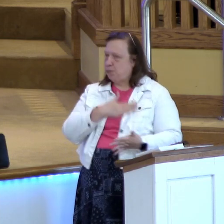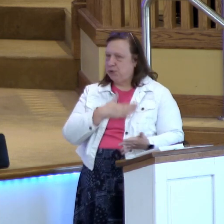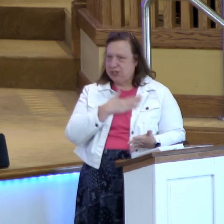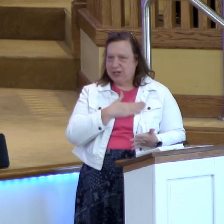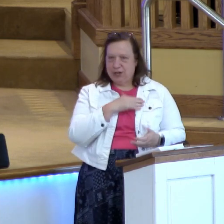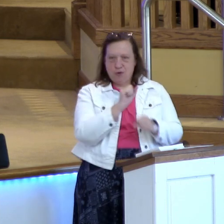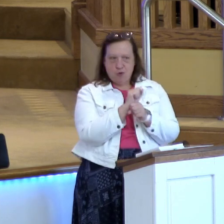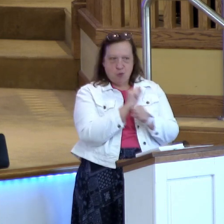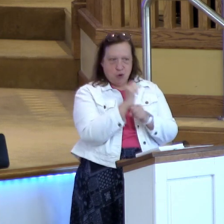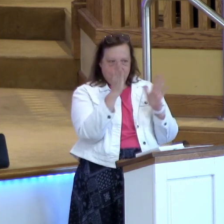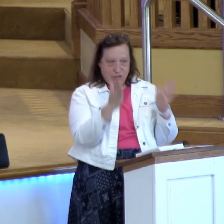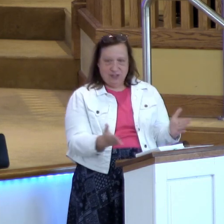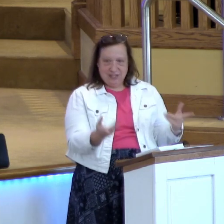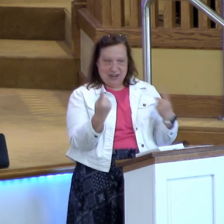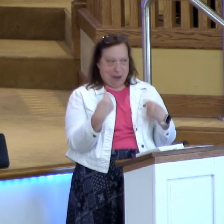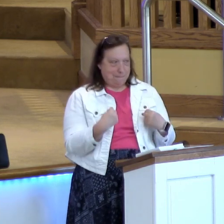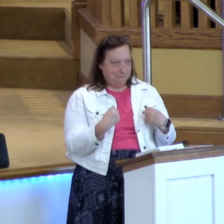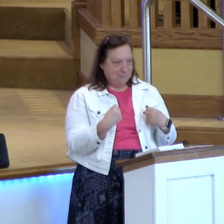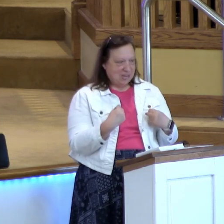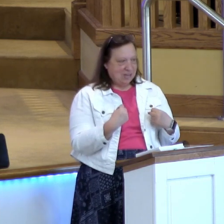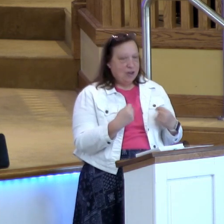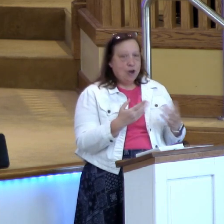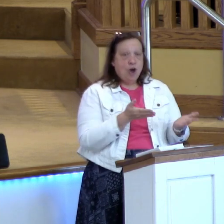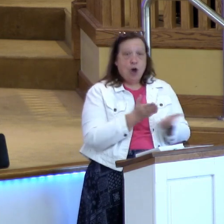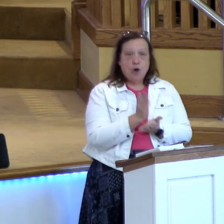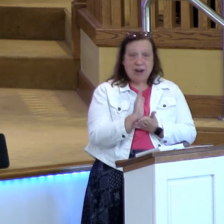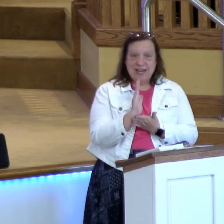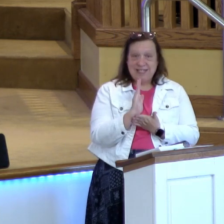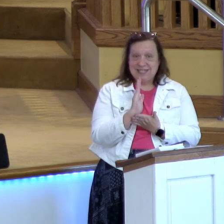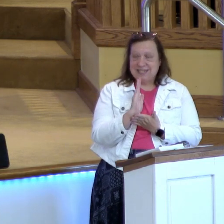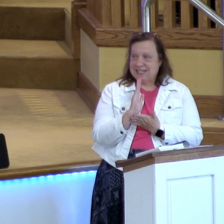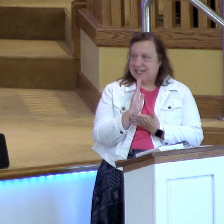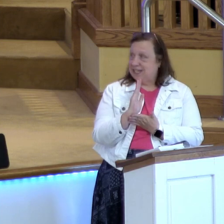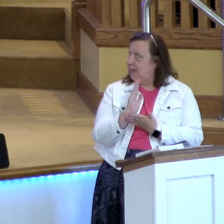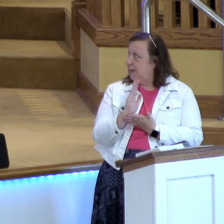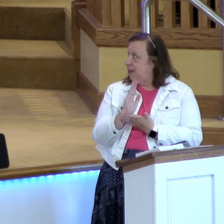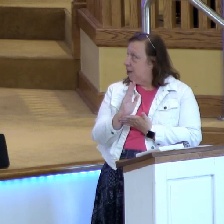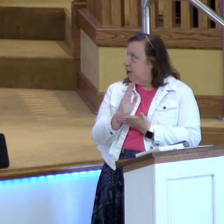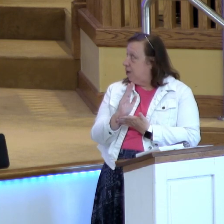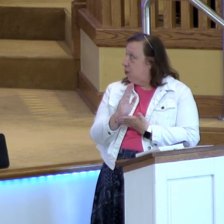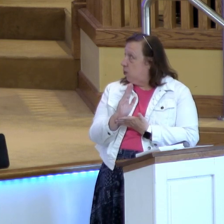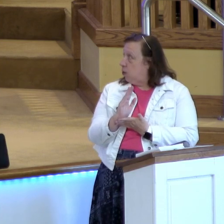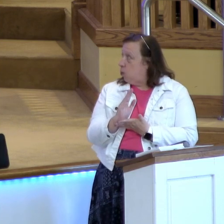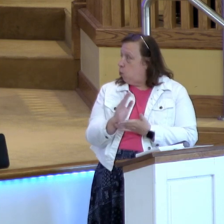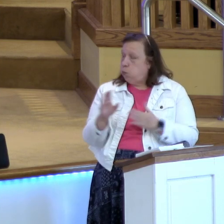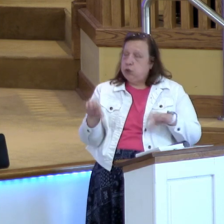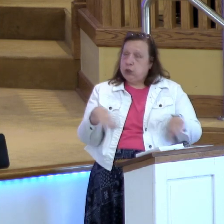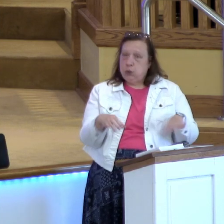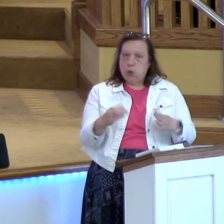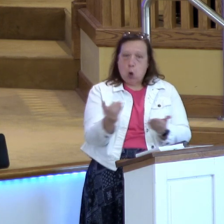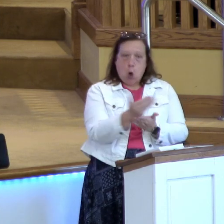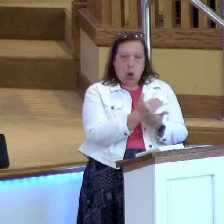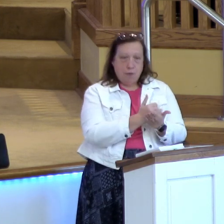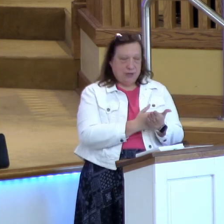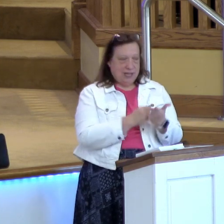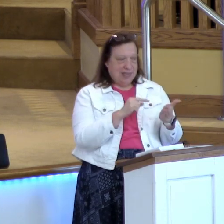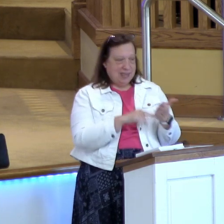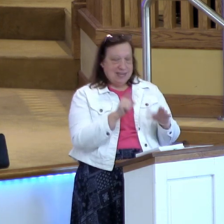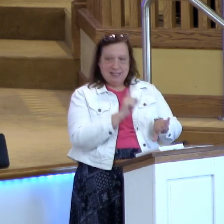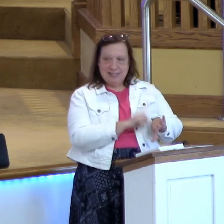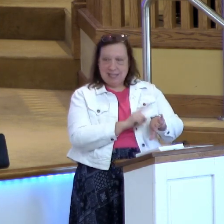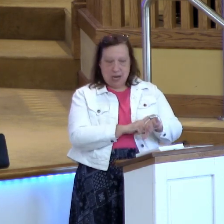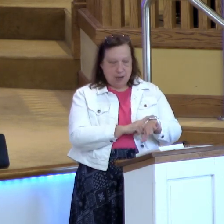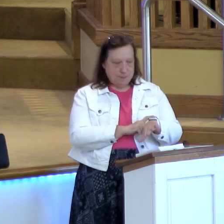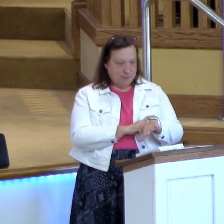it. So, all right, let's see. I guess we'll go and do our offering at this time. Let's go and do our offering. We'll get our offering plates